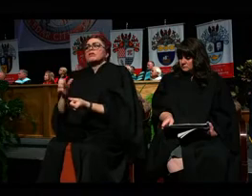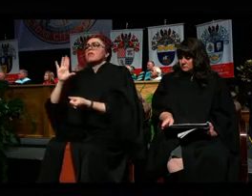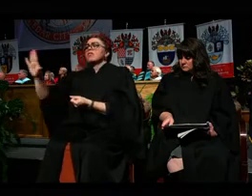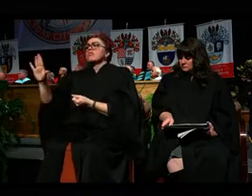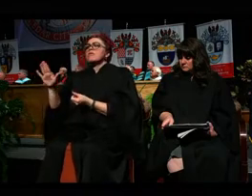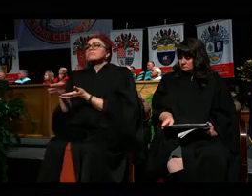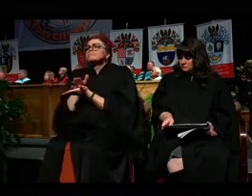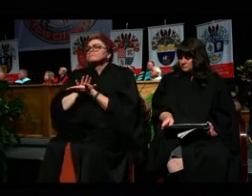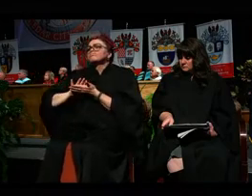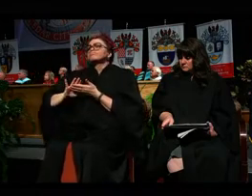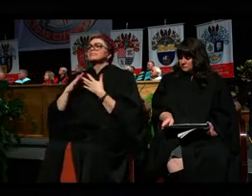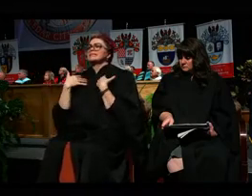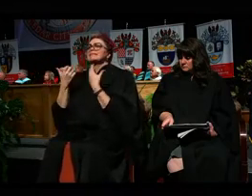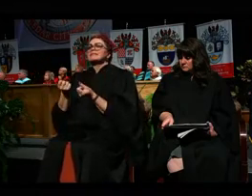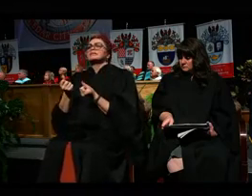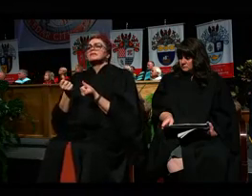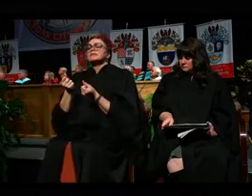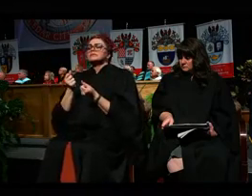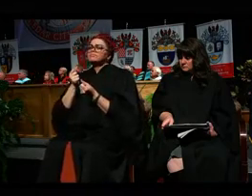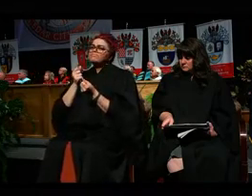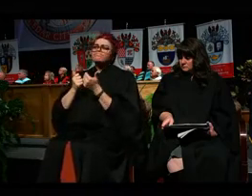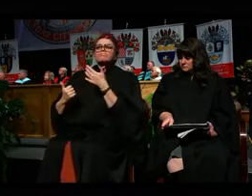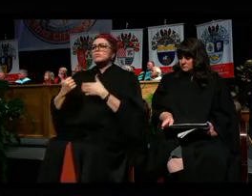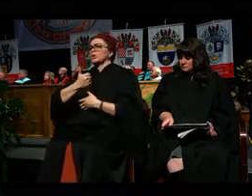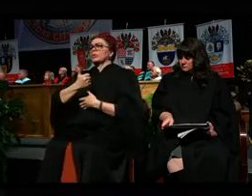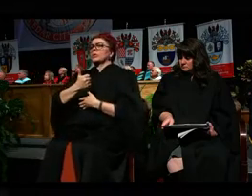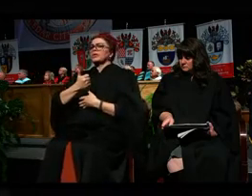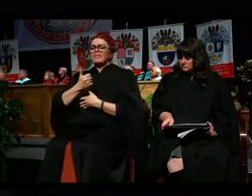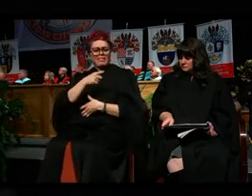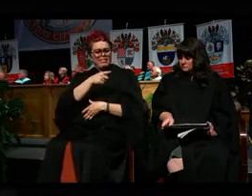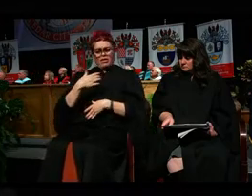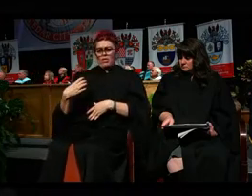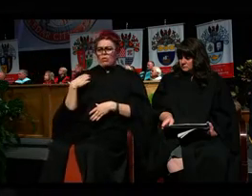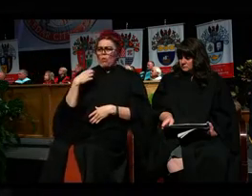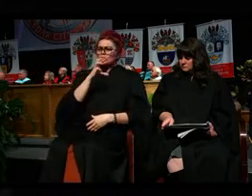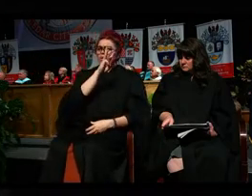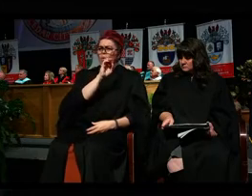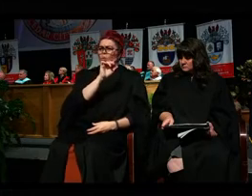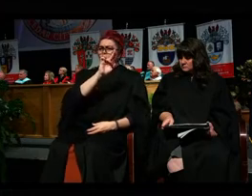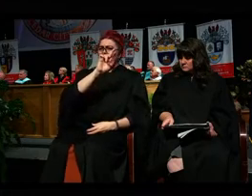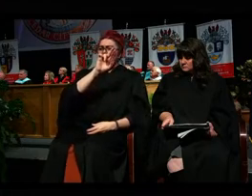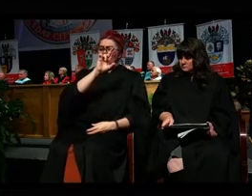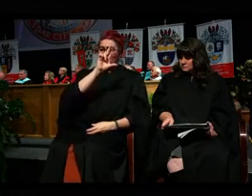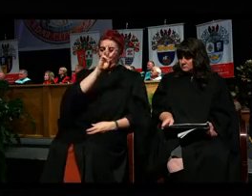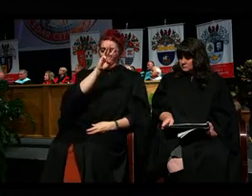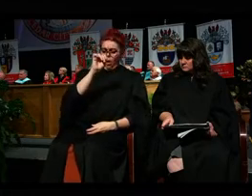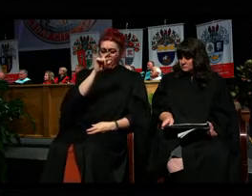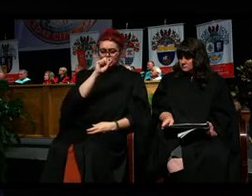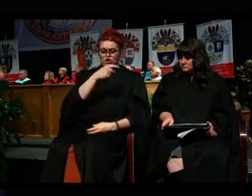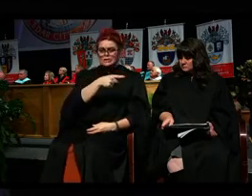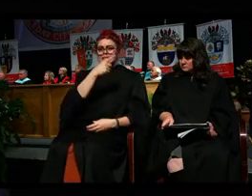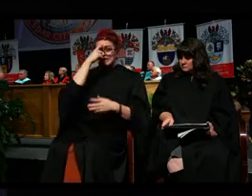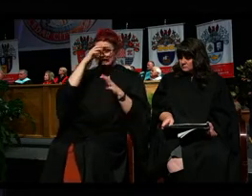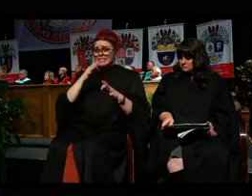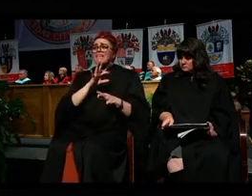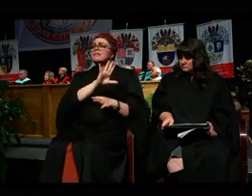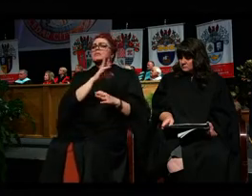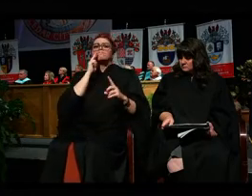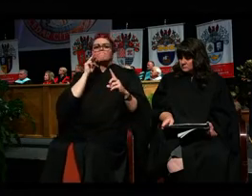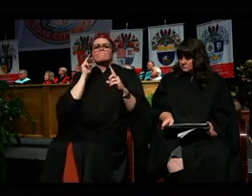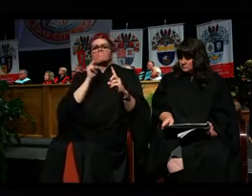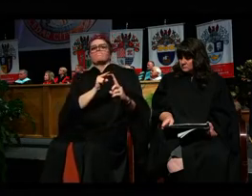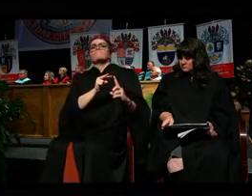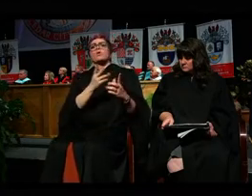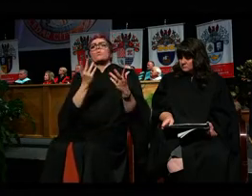as a priority. Clearly, Coach Walsh decided his priority was the success of the people